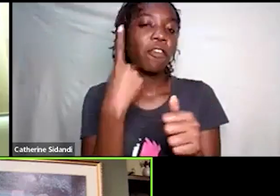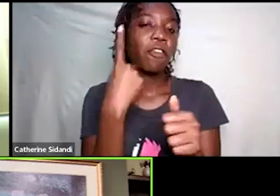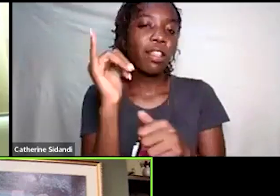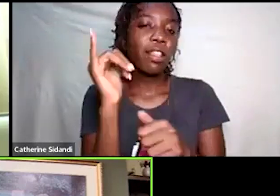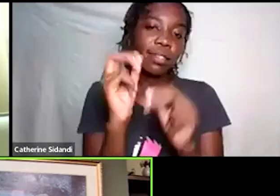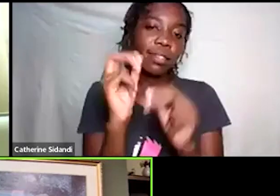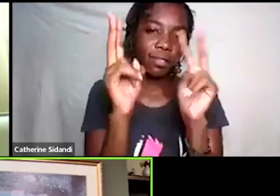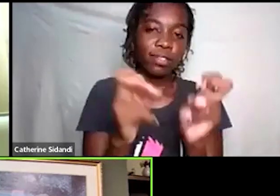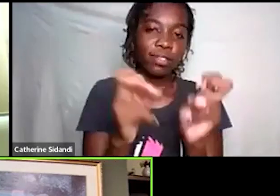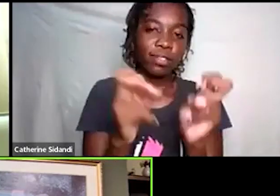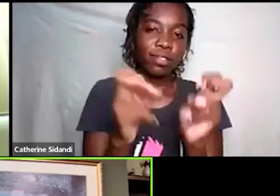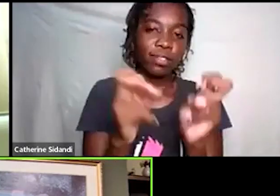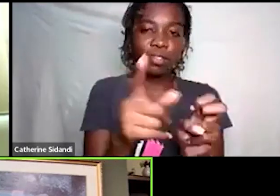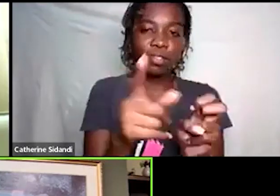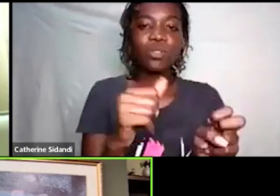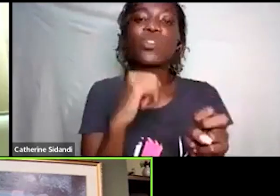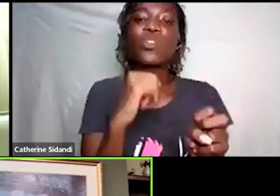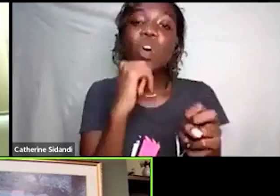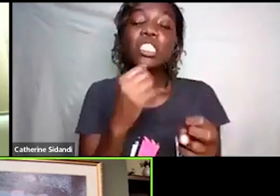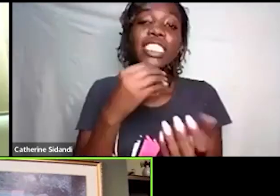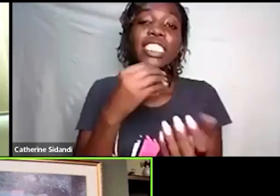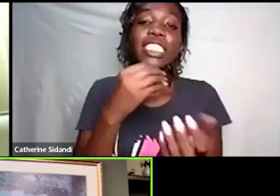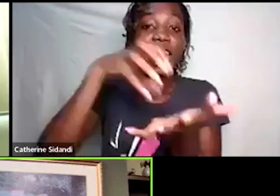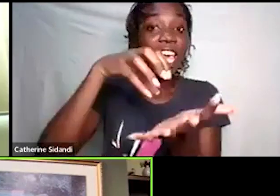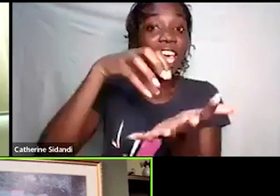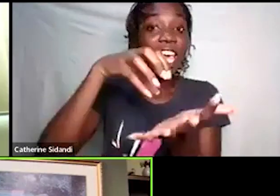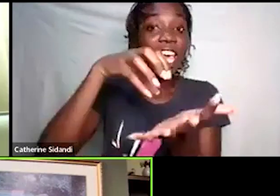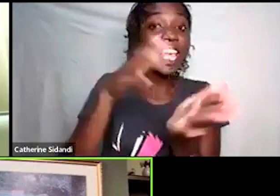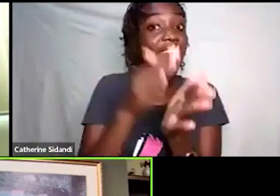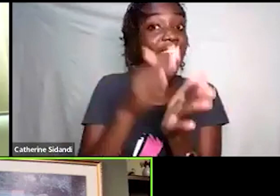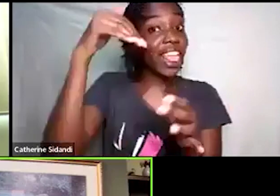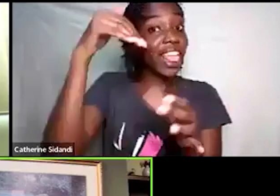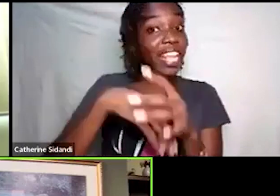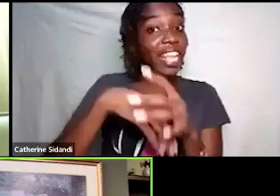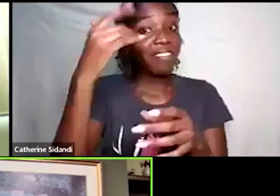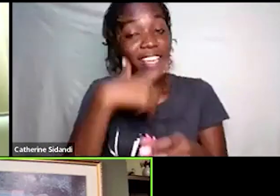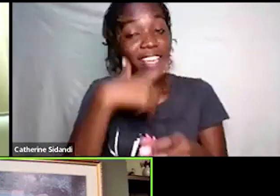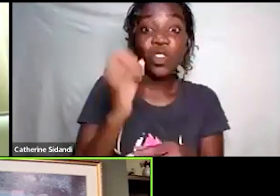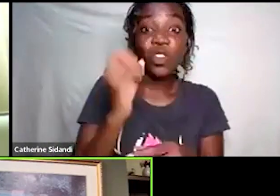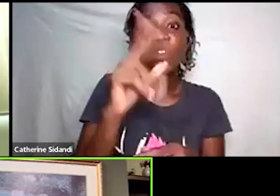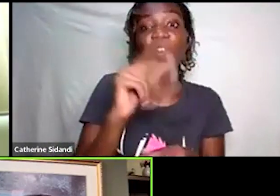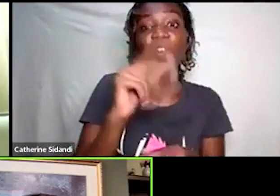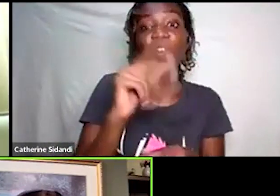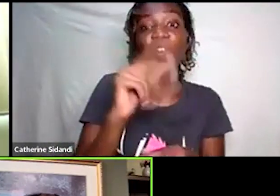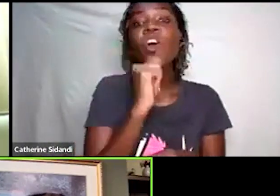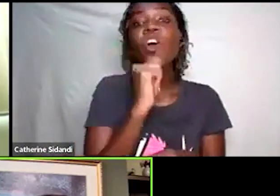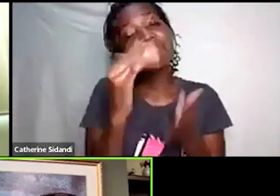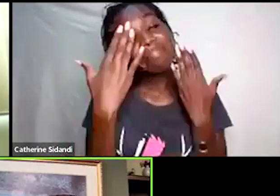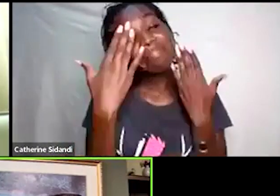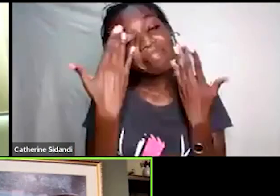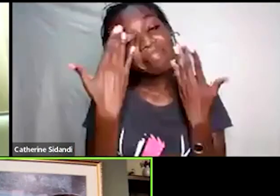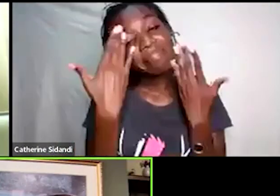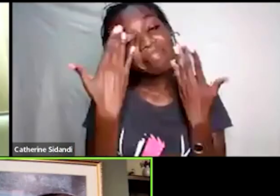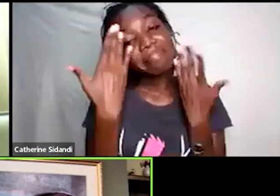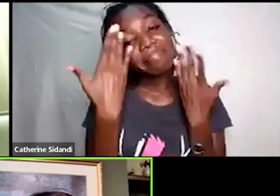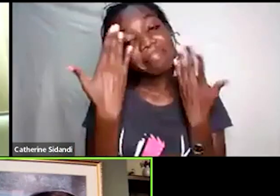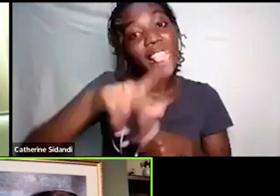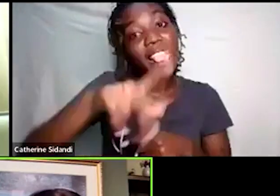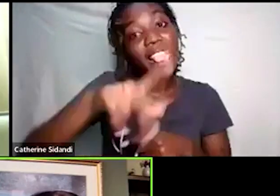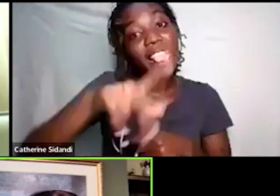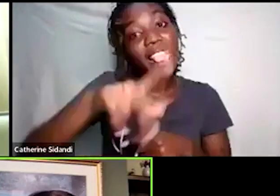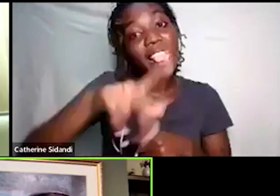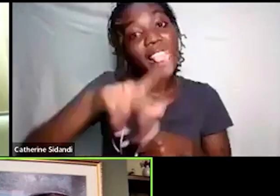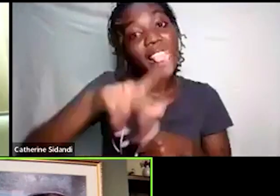your face. I don't know if you'll eat it or you'll not. So it's up to you to decide whether you're on diet, you'll not eat it,